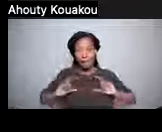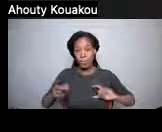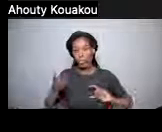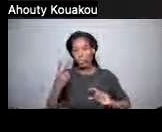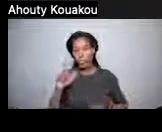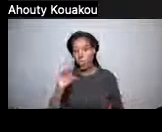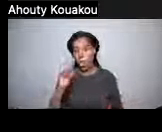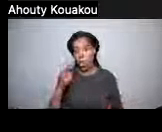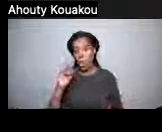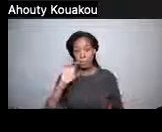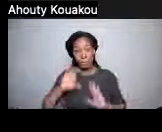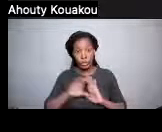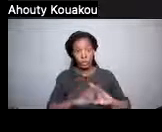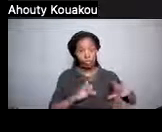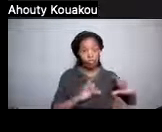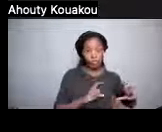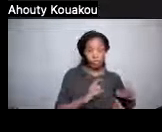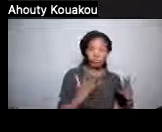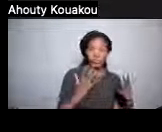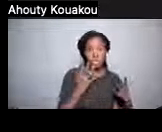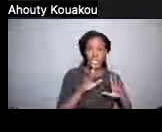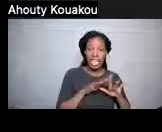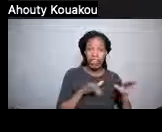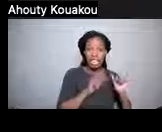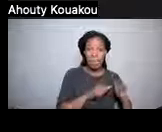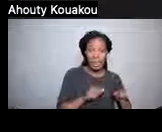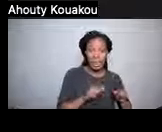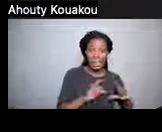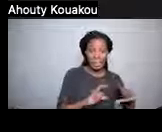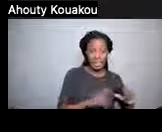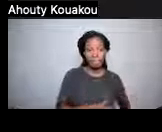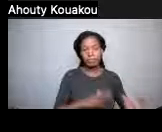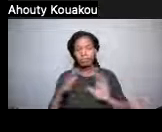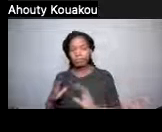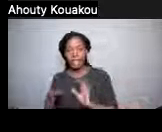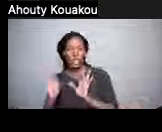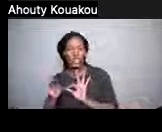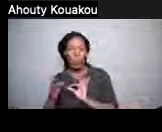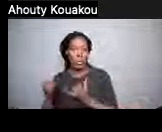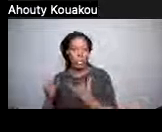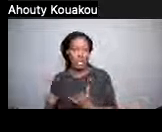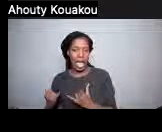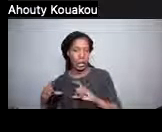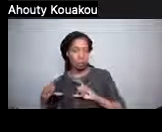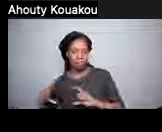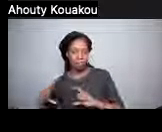navy diversibility one and a black interpreter now